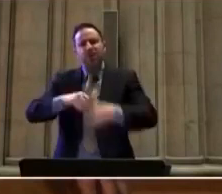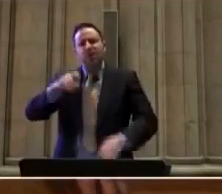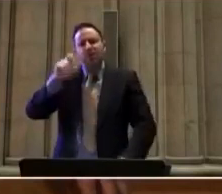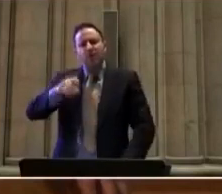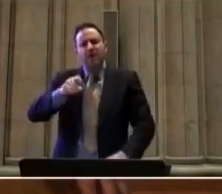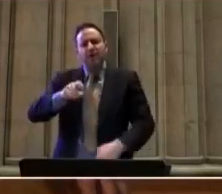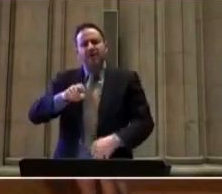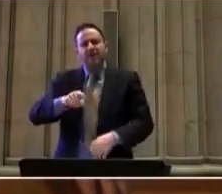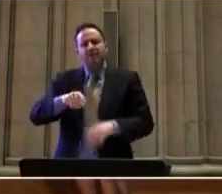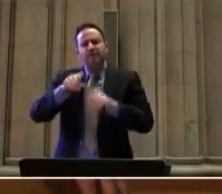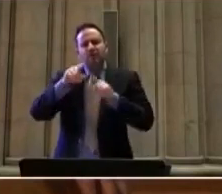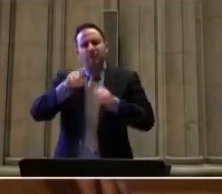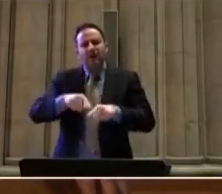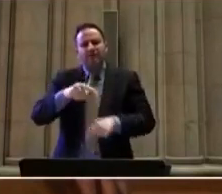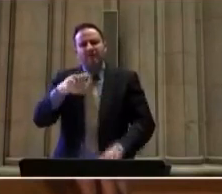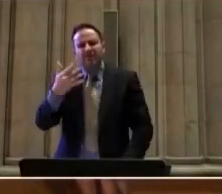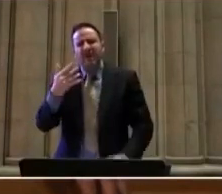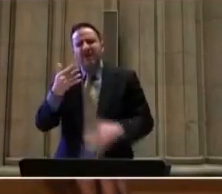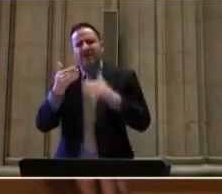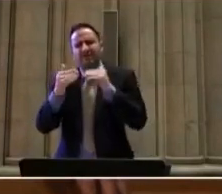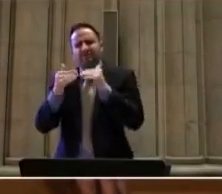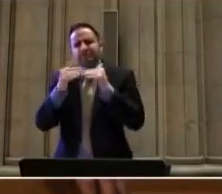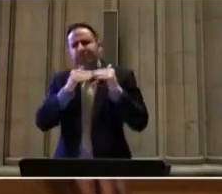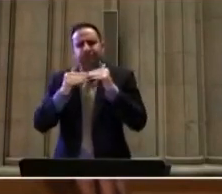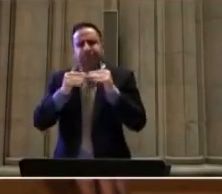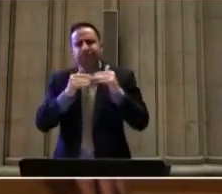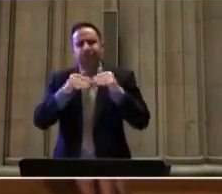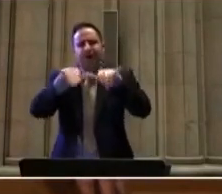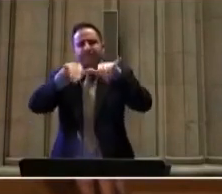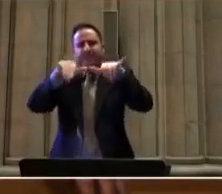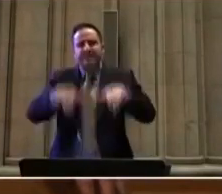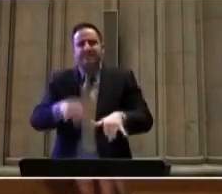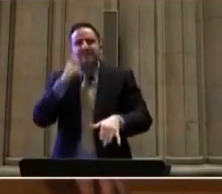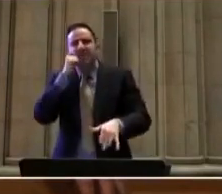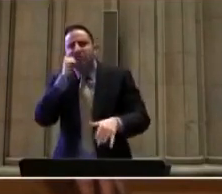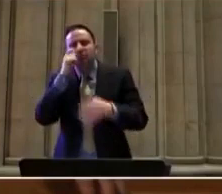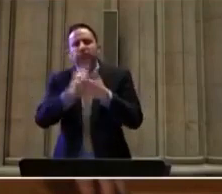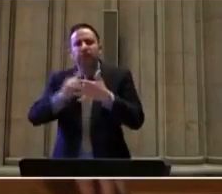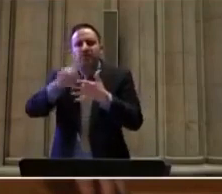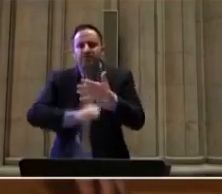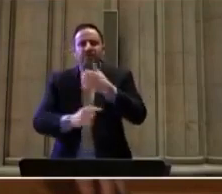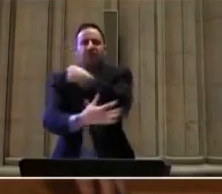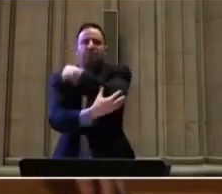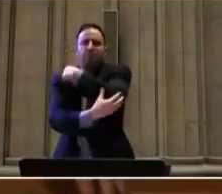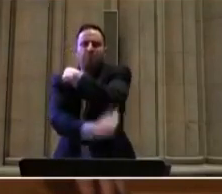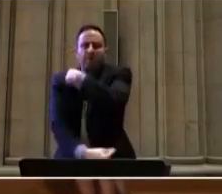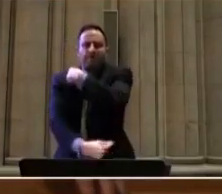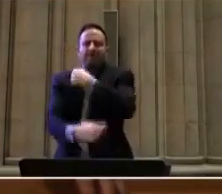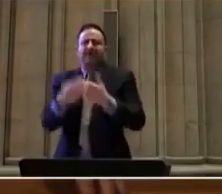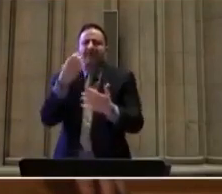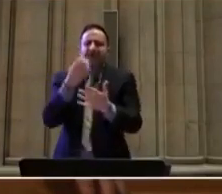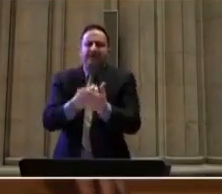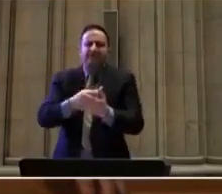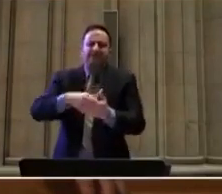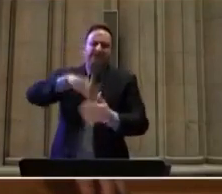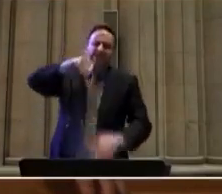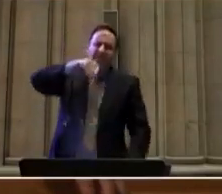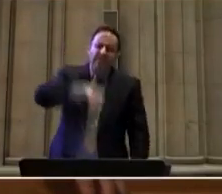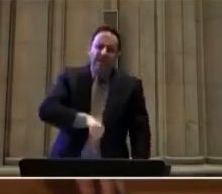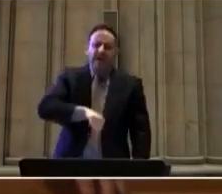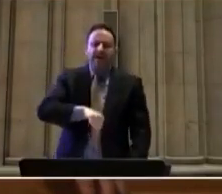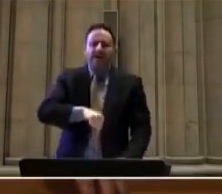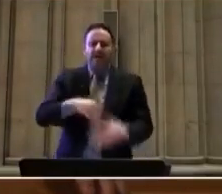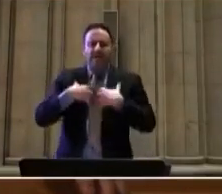five interlocking injustices of systemic racism, poverty, ecological devastation, denial of health care, the